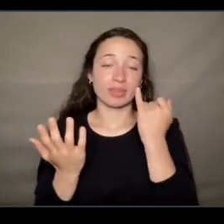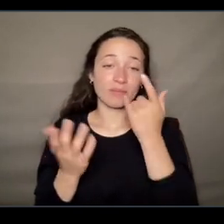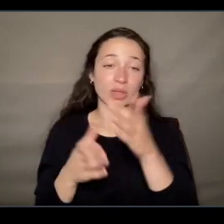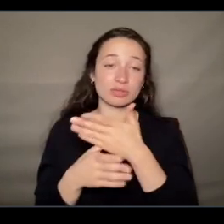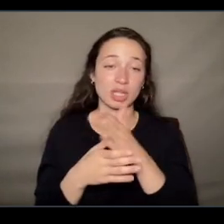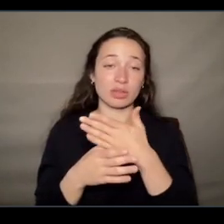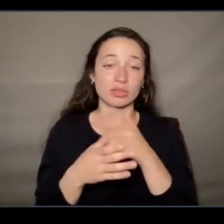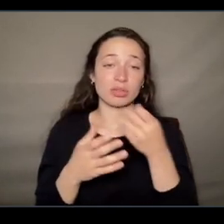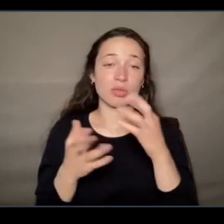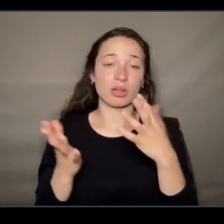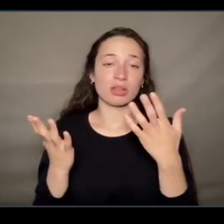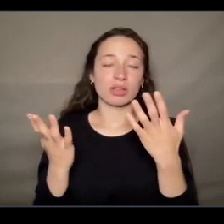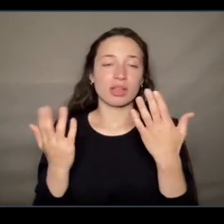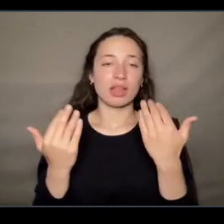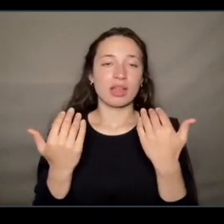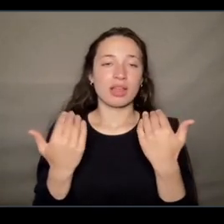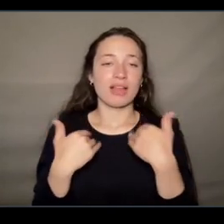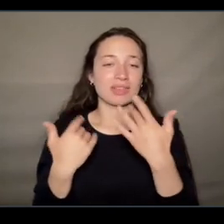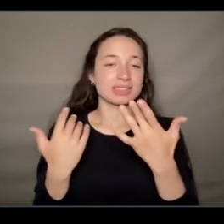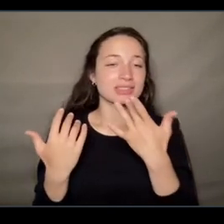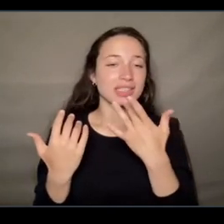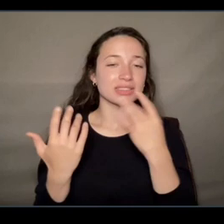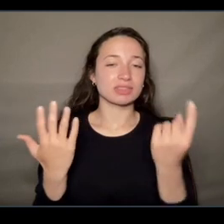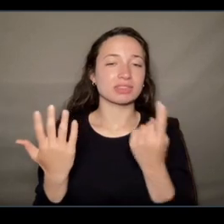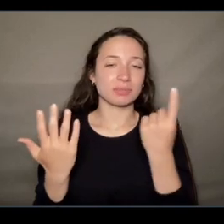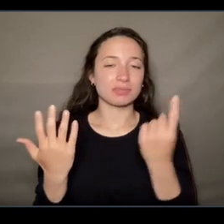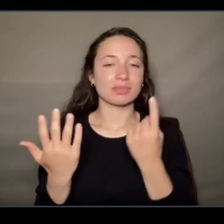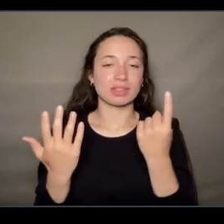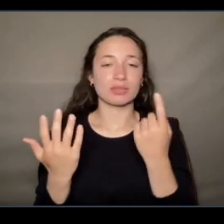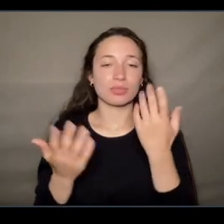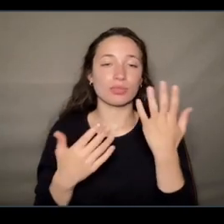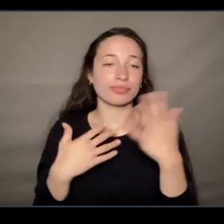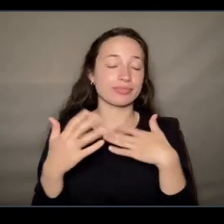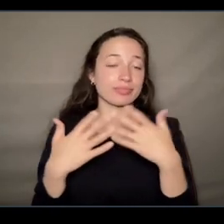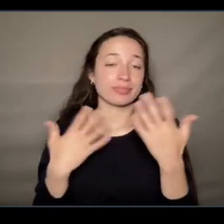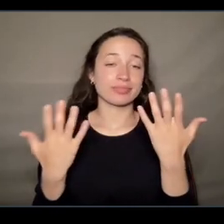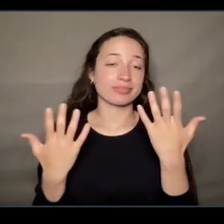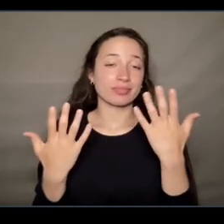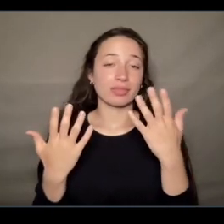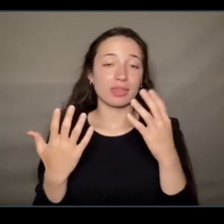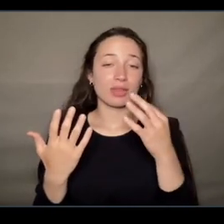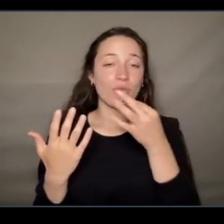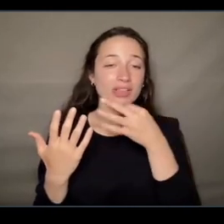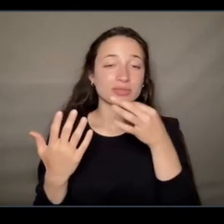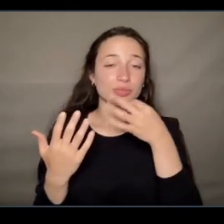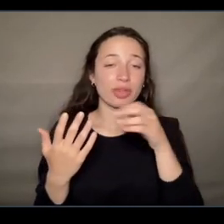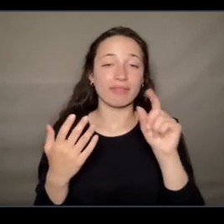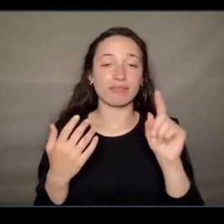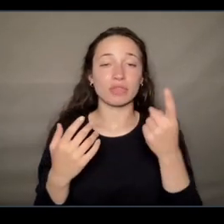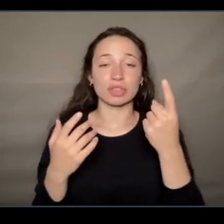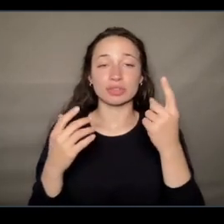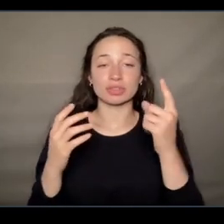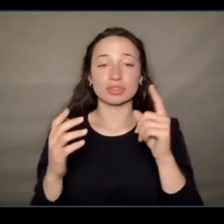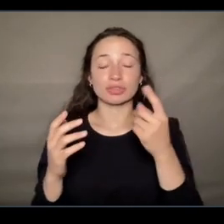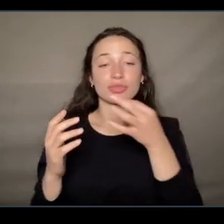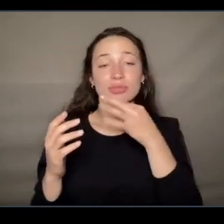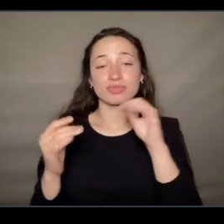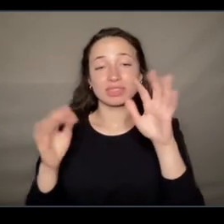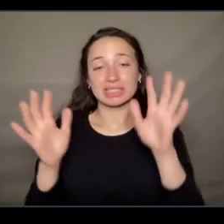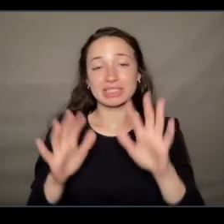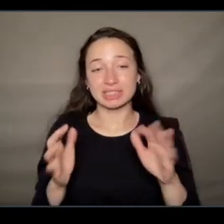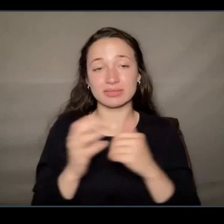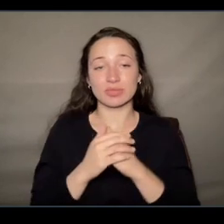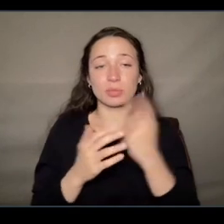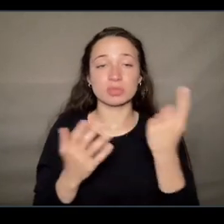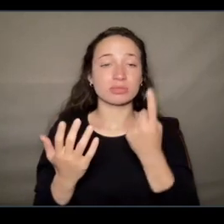you've also shared, having a taste of something, whether, that first, raspberry of the